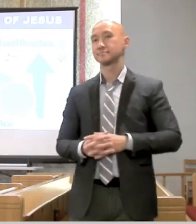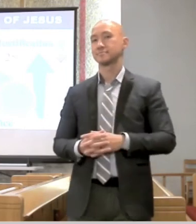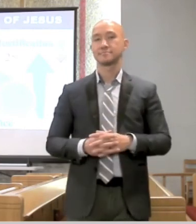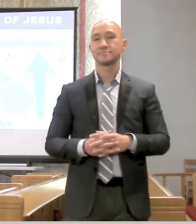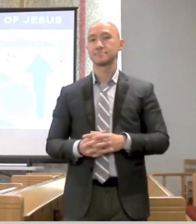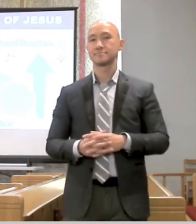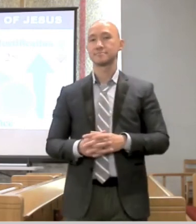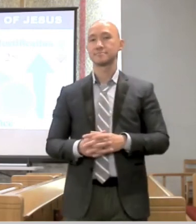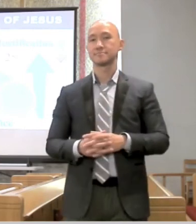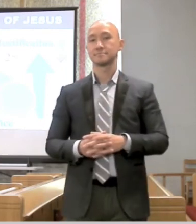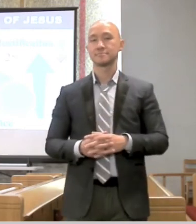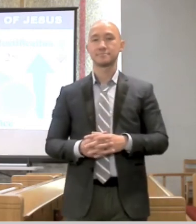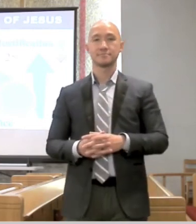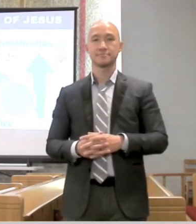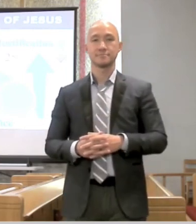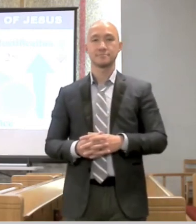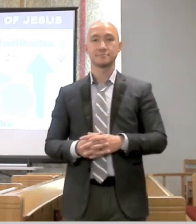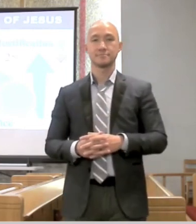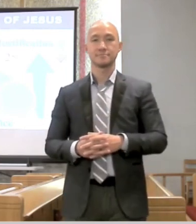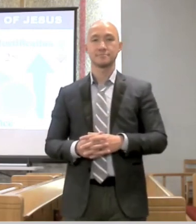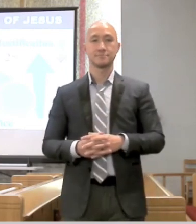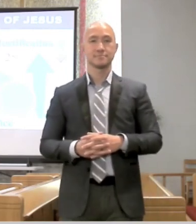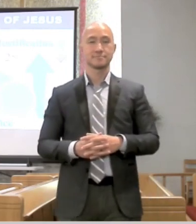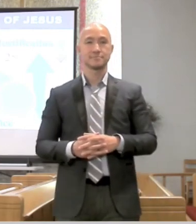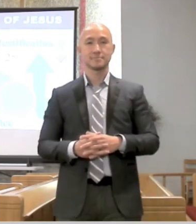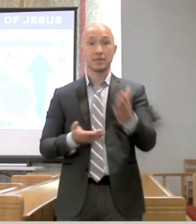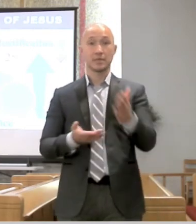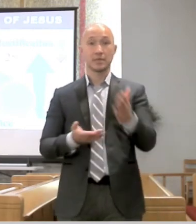And you say, well, Pedro, what about, I want to be one of the disciples.